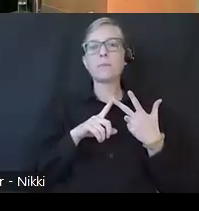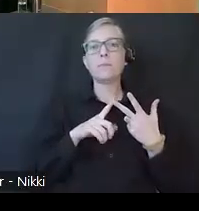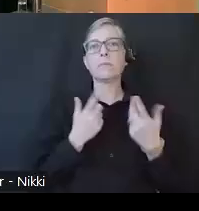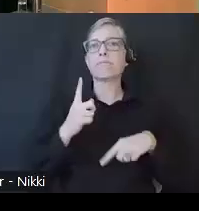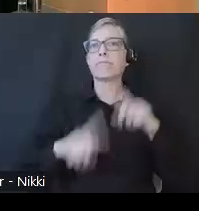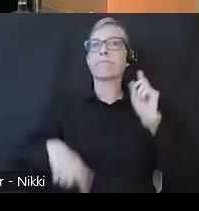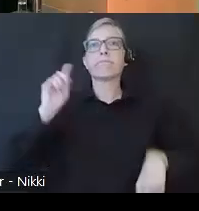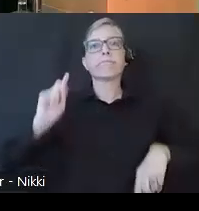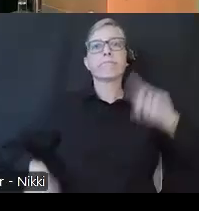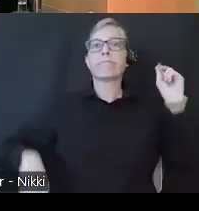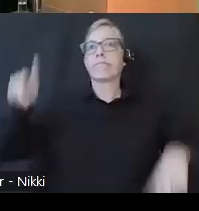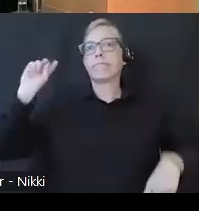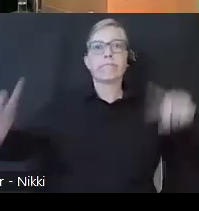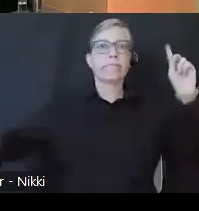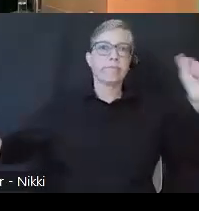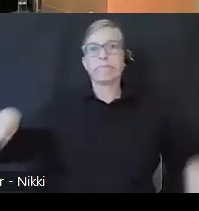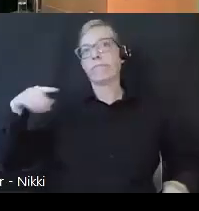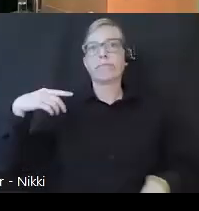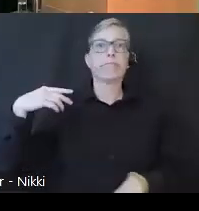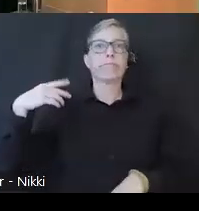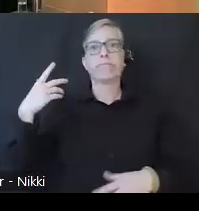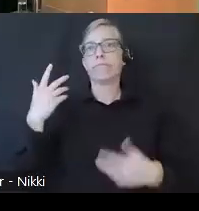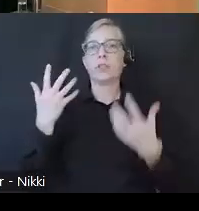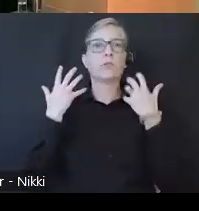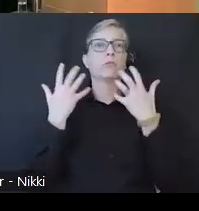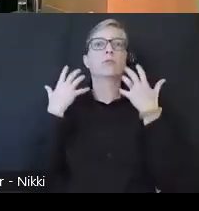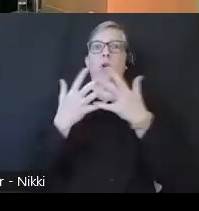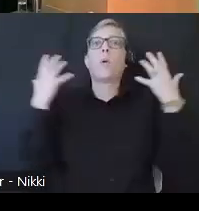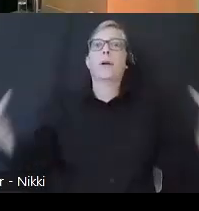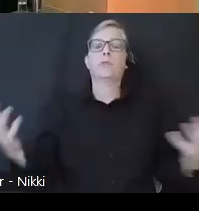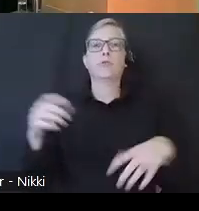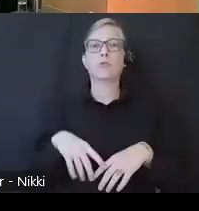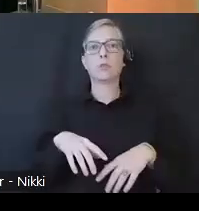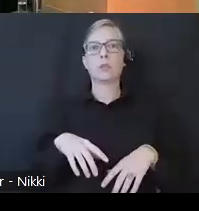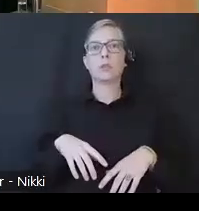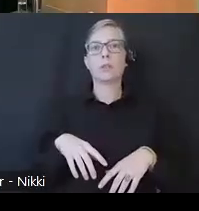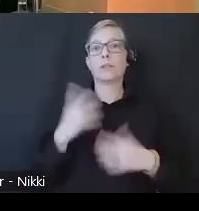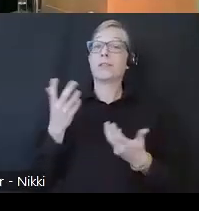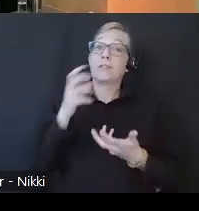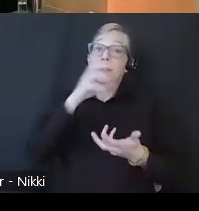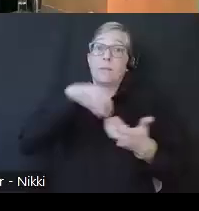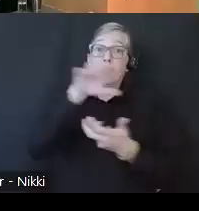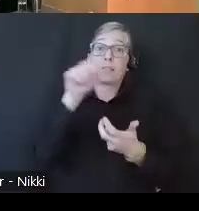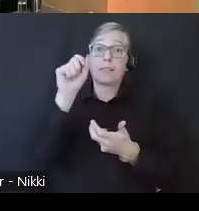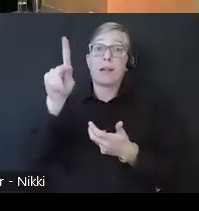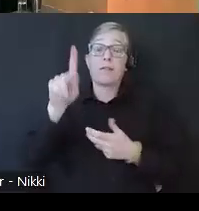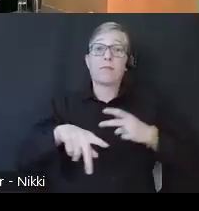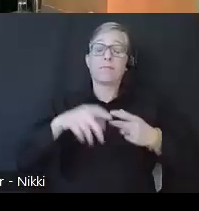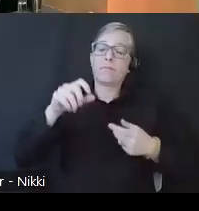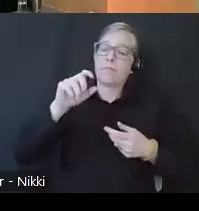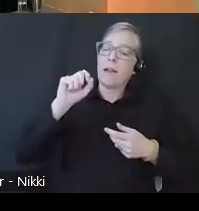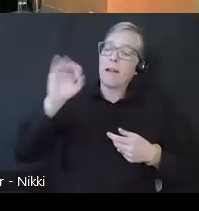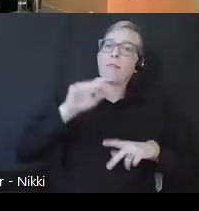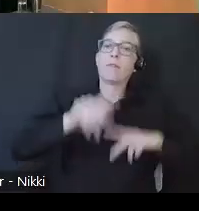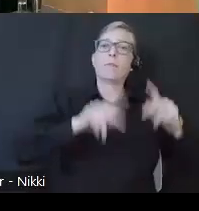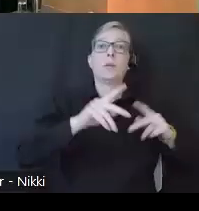in schizophrenia research. In our sample, definitely a mix of folks on antipsychotic medication, off antipsychotic